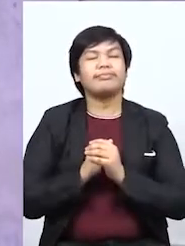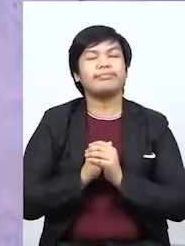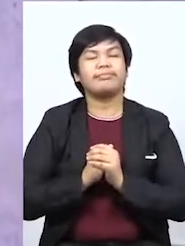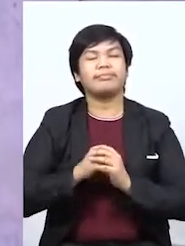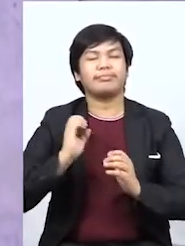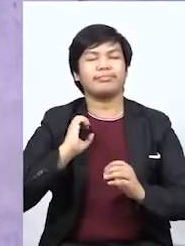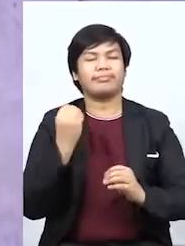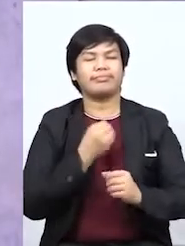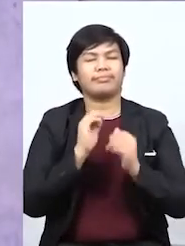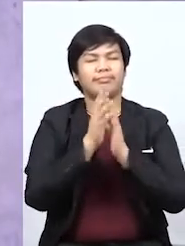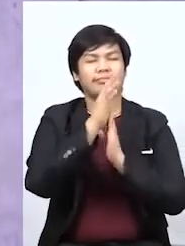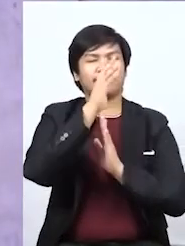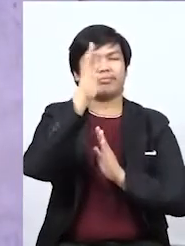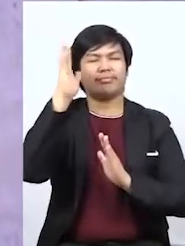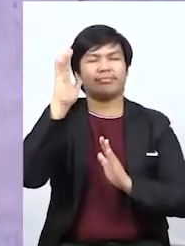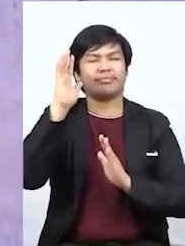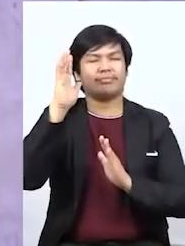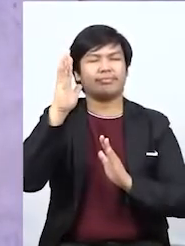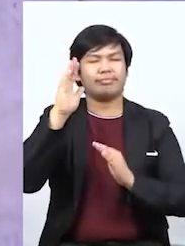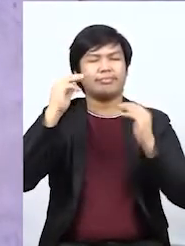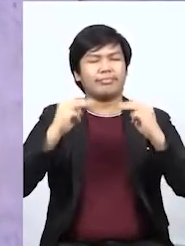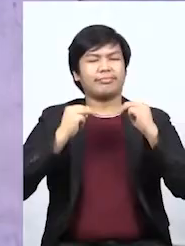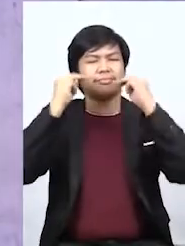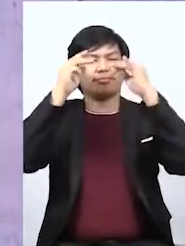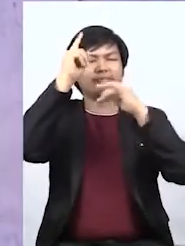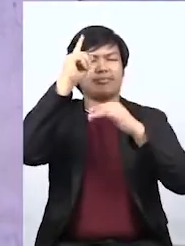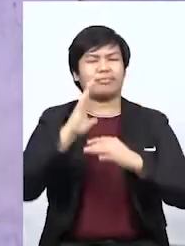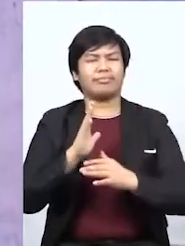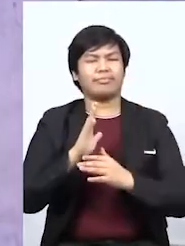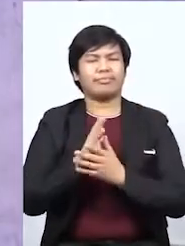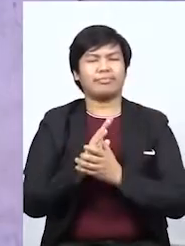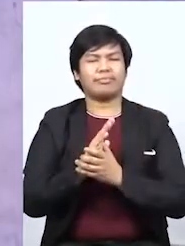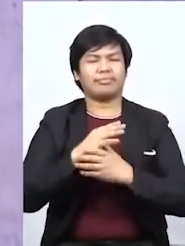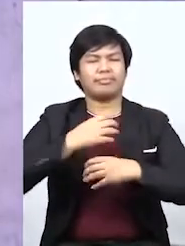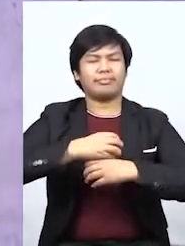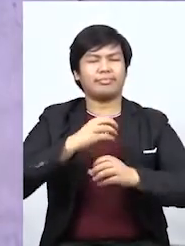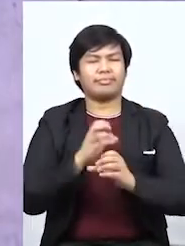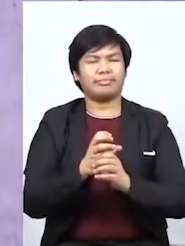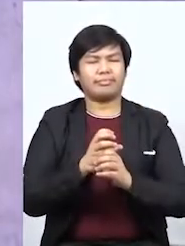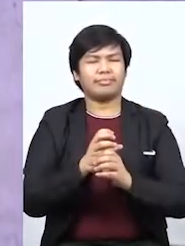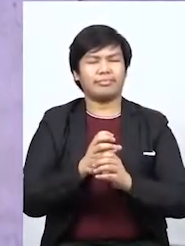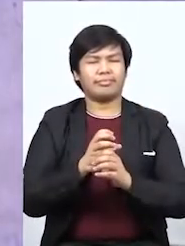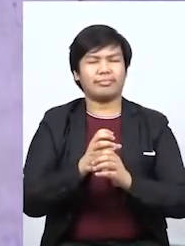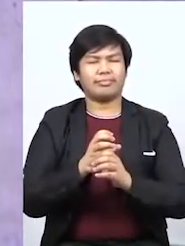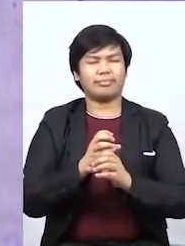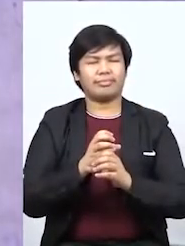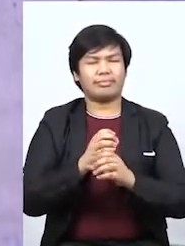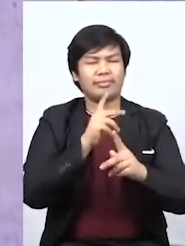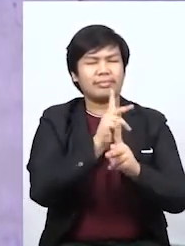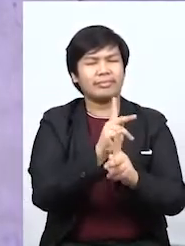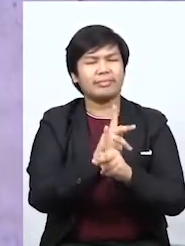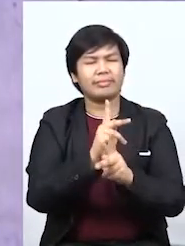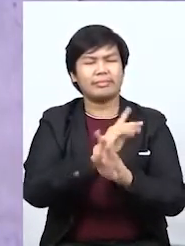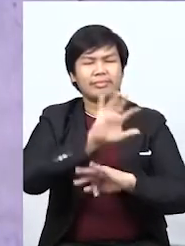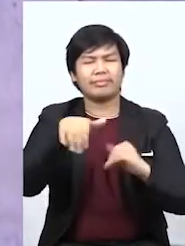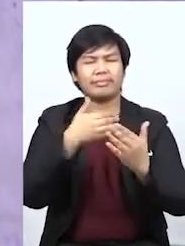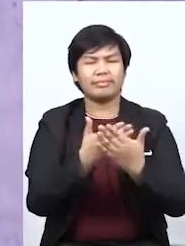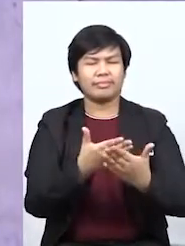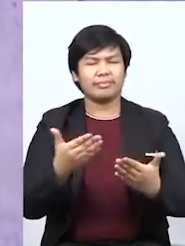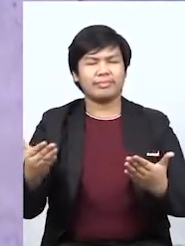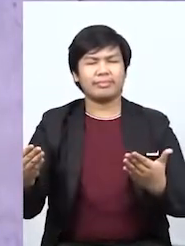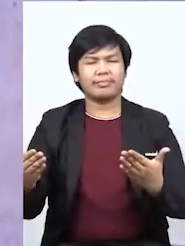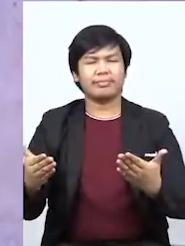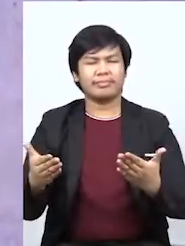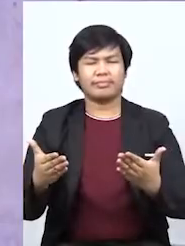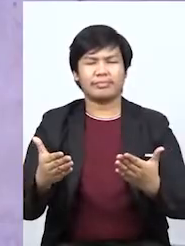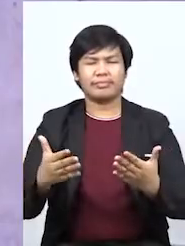our glorious and majestic God the creator and sustainer of all things What